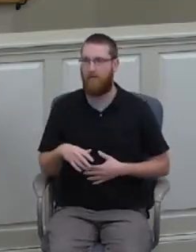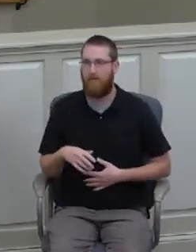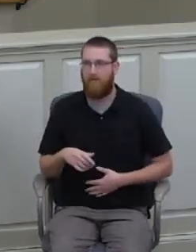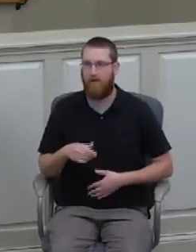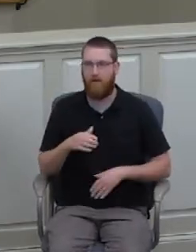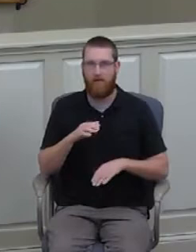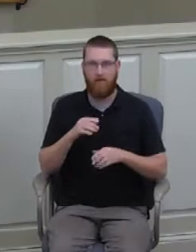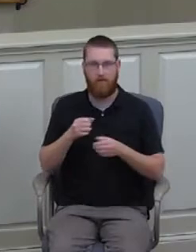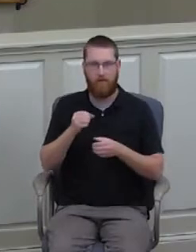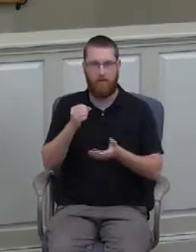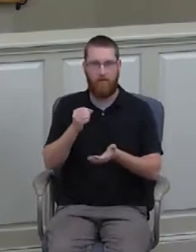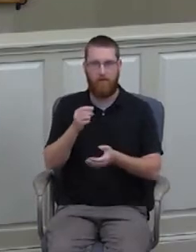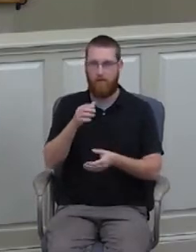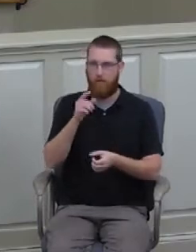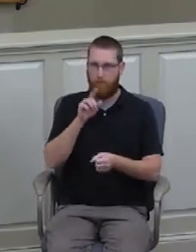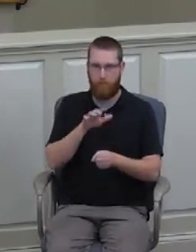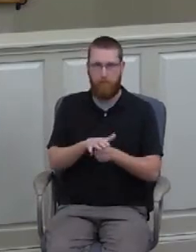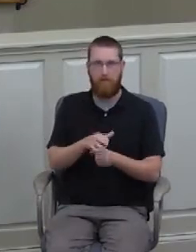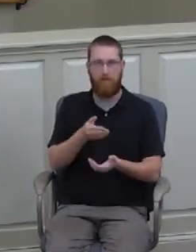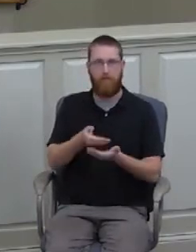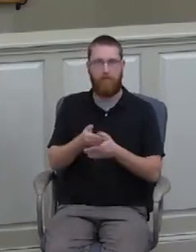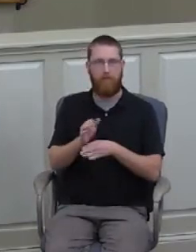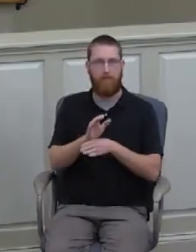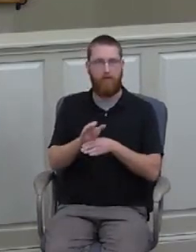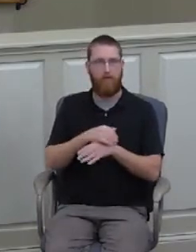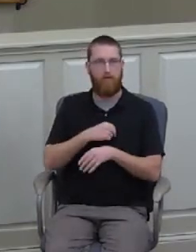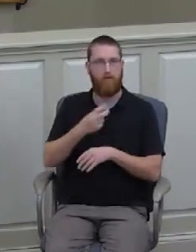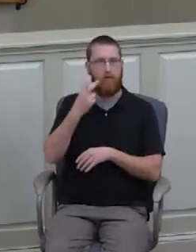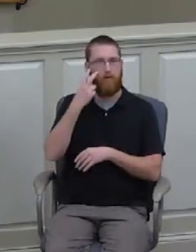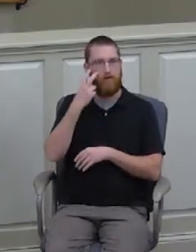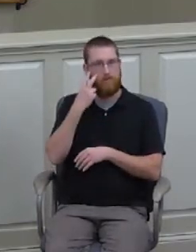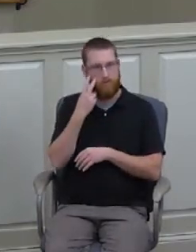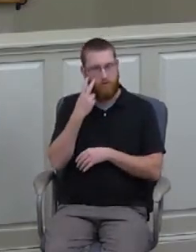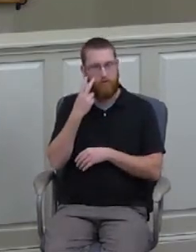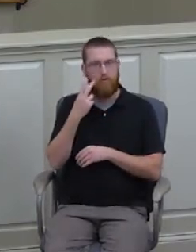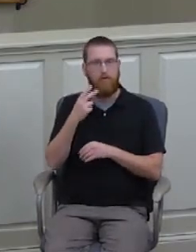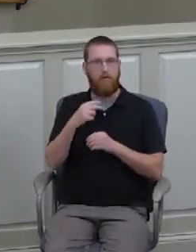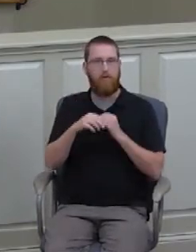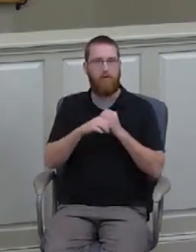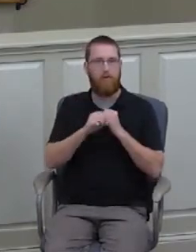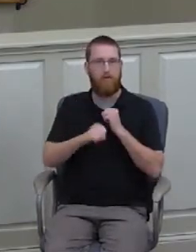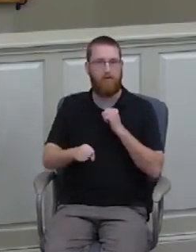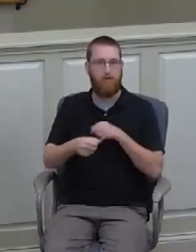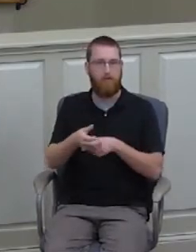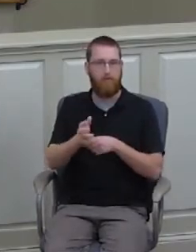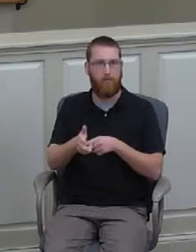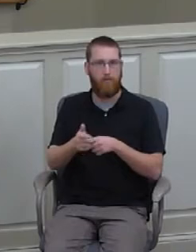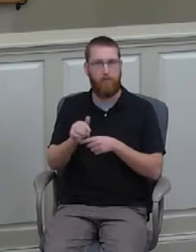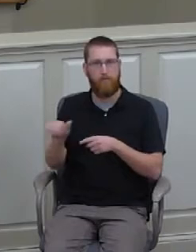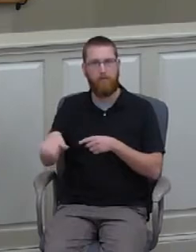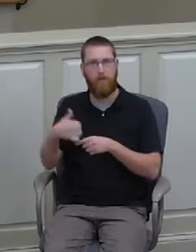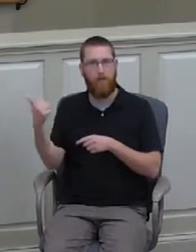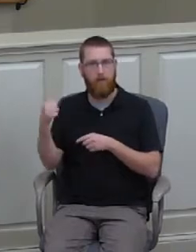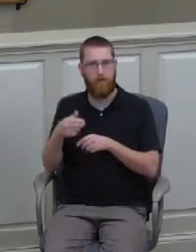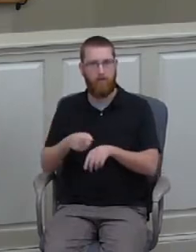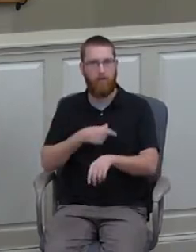on the city webpage. And then I saw where others were allowed to go substantially beyond 3 minutes. So I just hope we're all playing by the same rules because we're taught